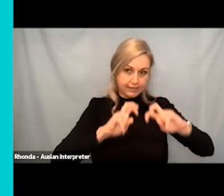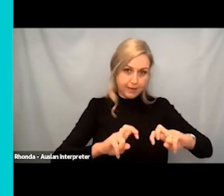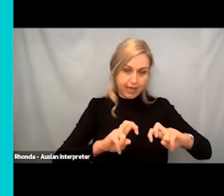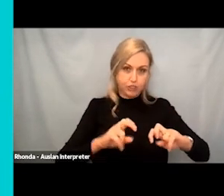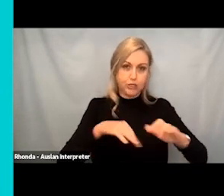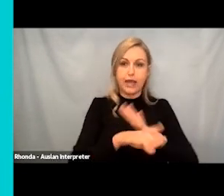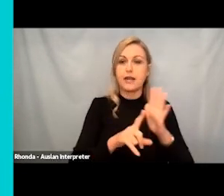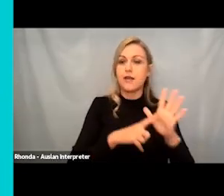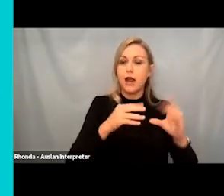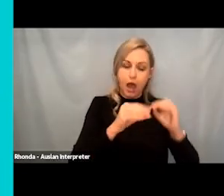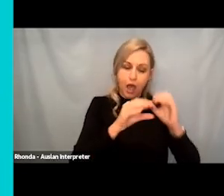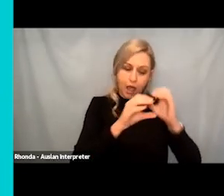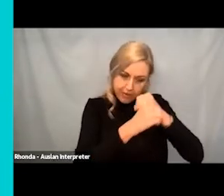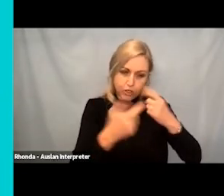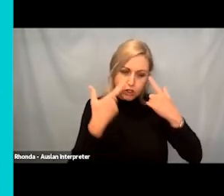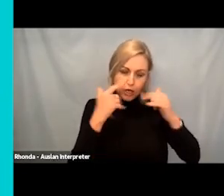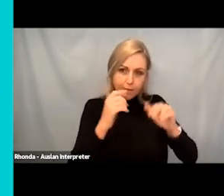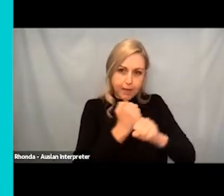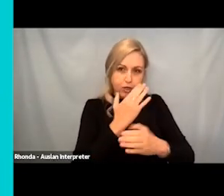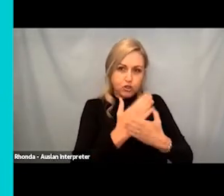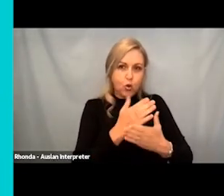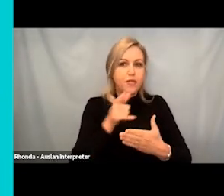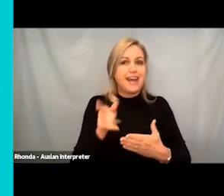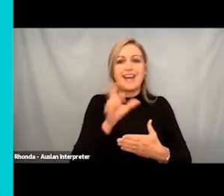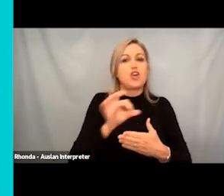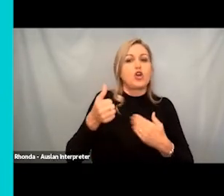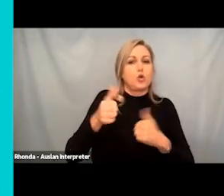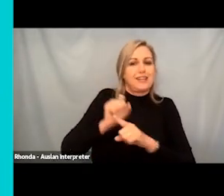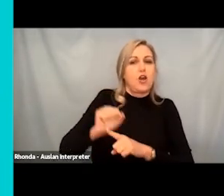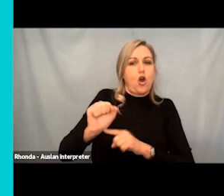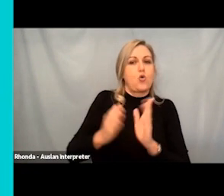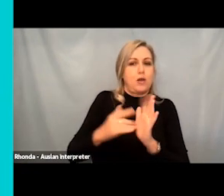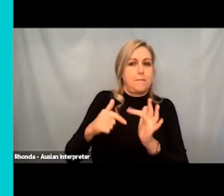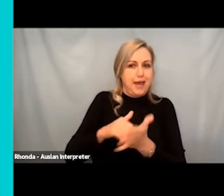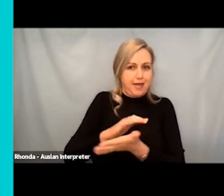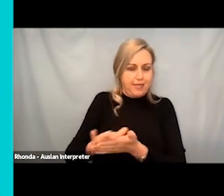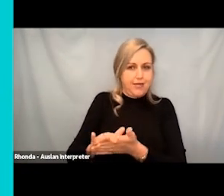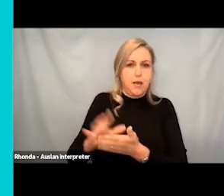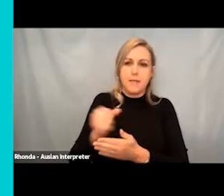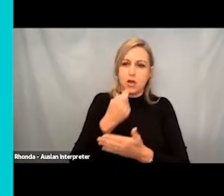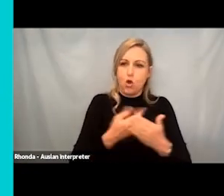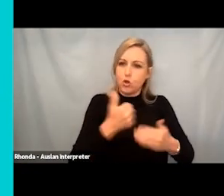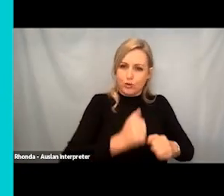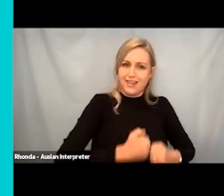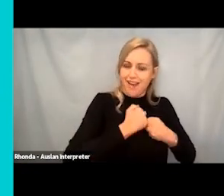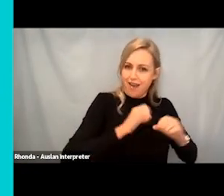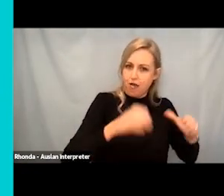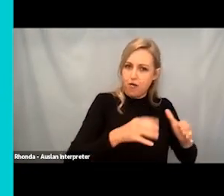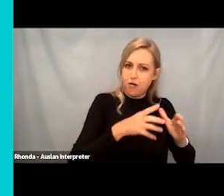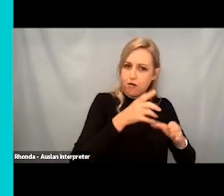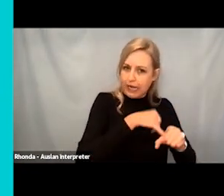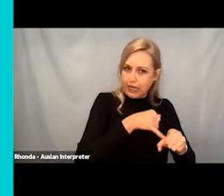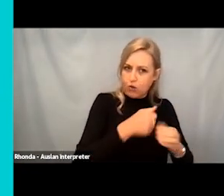the laboratory for confirmation of abstinence, self-reported abstinence from methamphetamine. Nevertheless, the primary outcome is self-reported